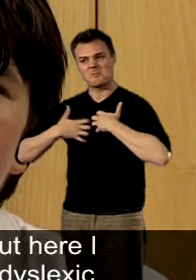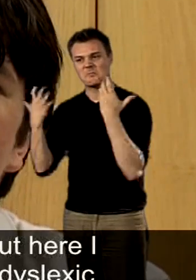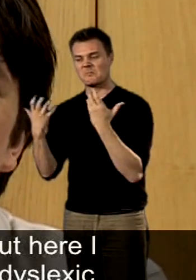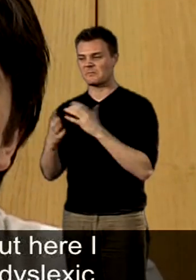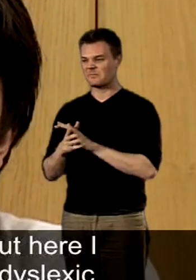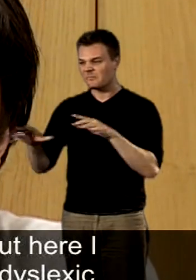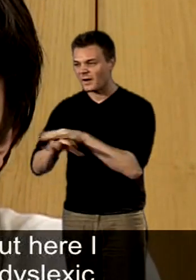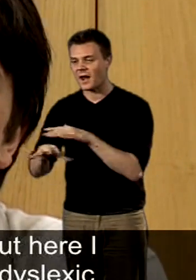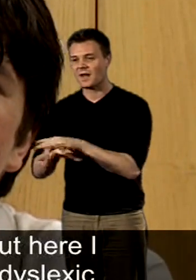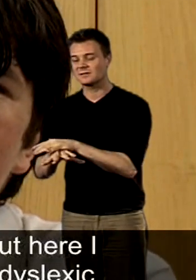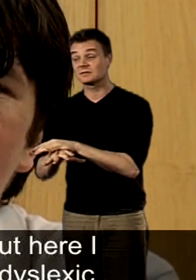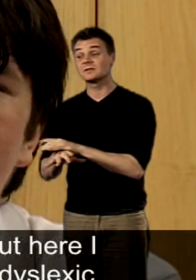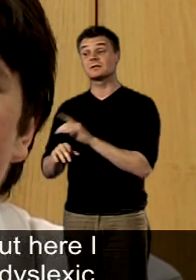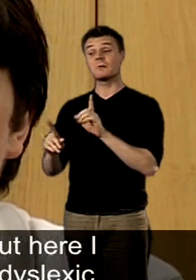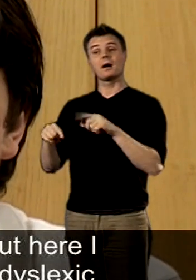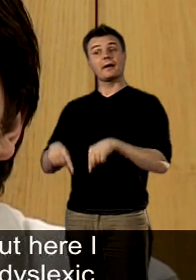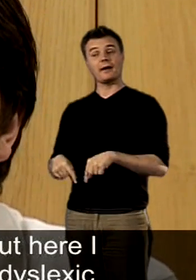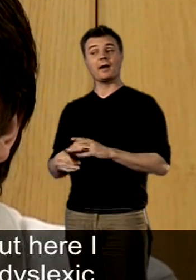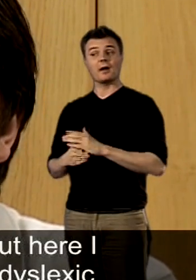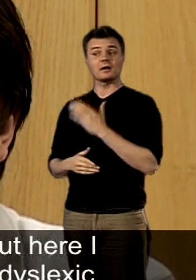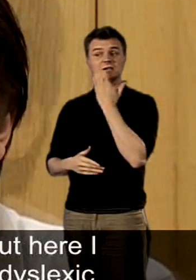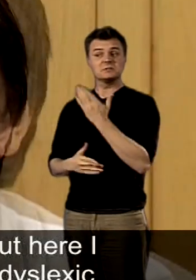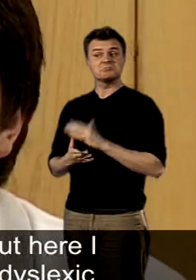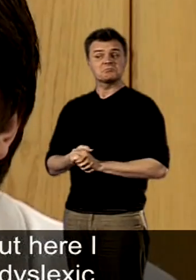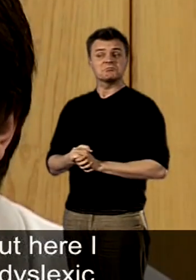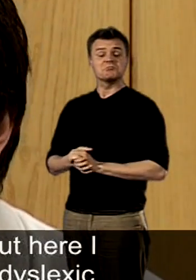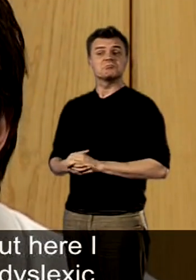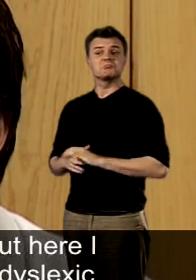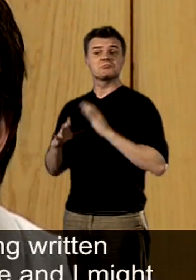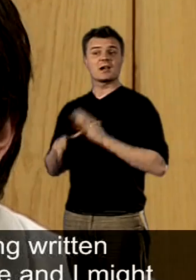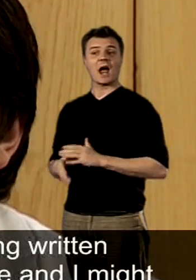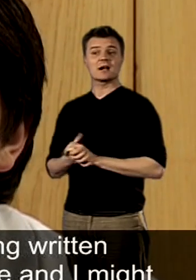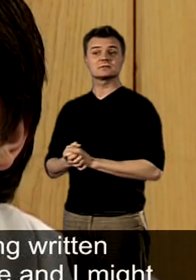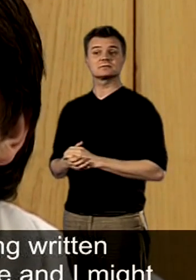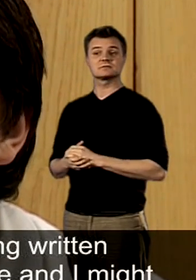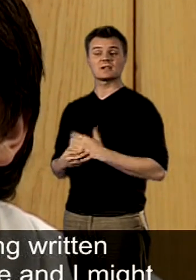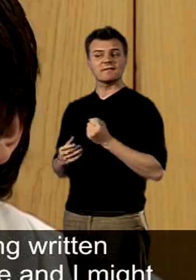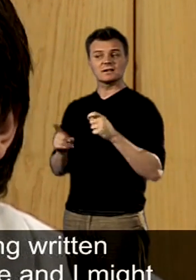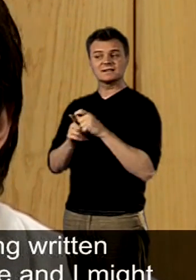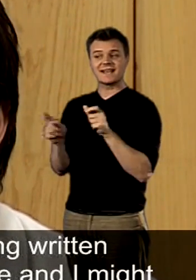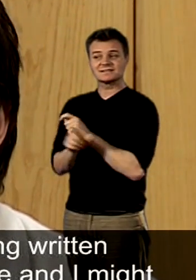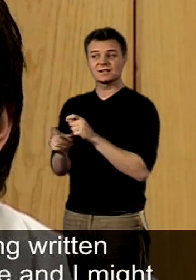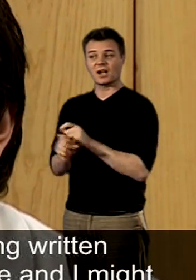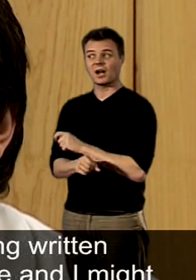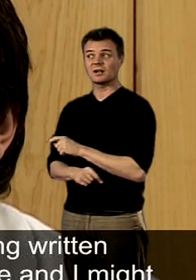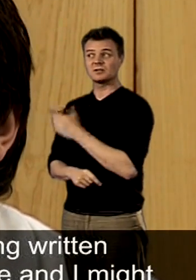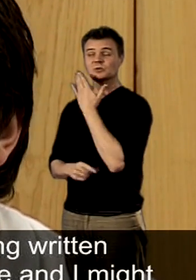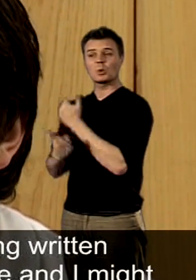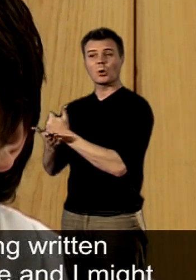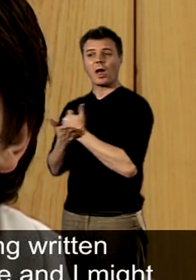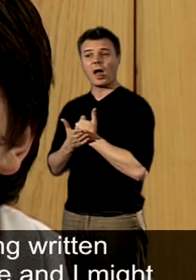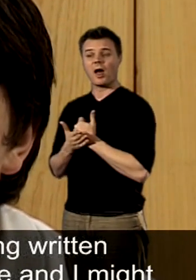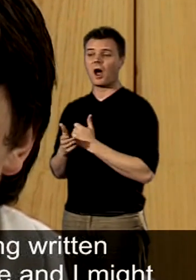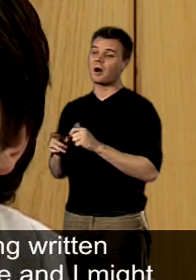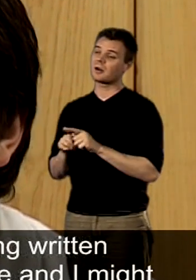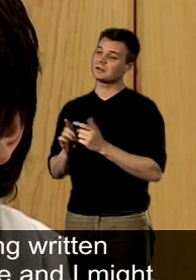very violent, but here I seem to be a lot more relaxed. I'm dyslexic and school helps with if I